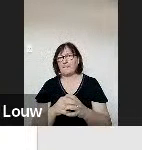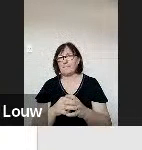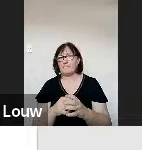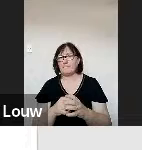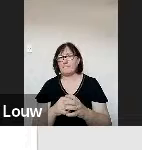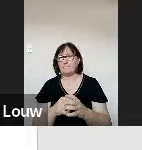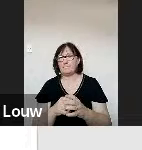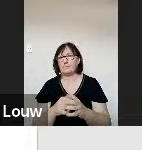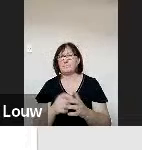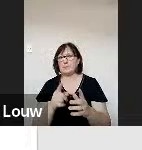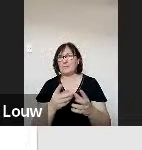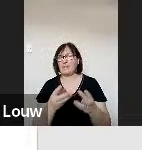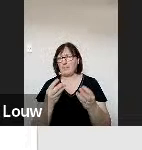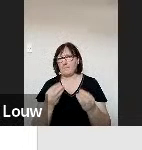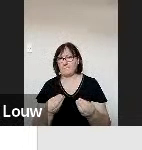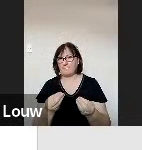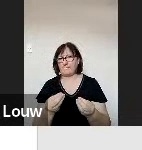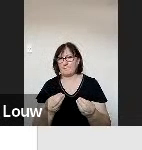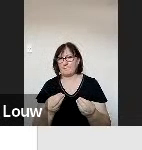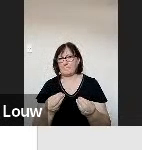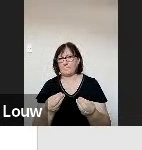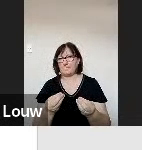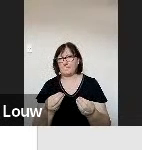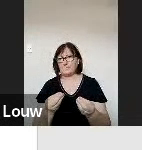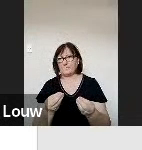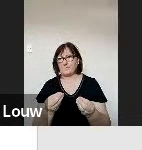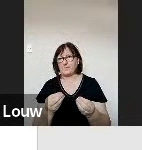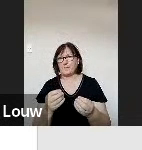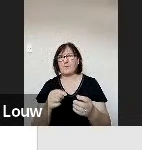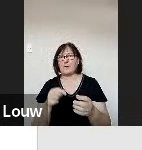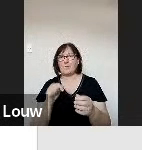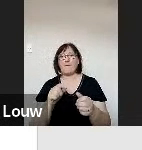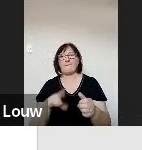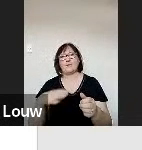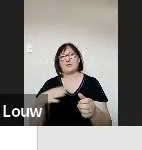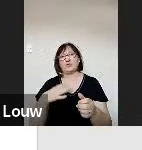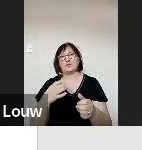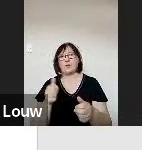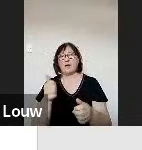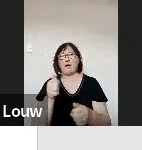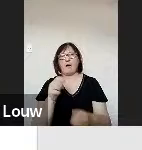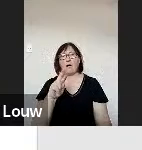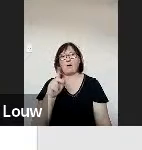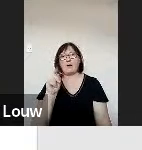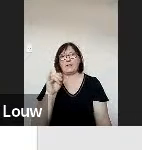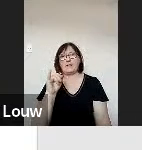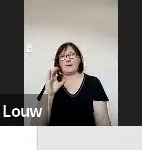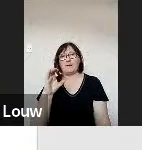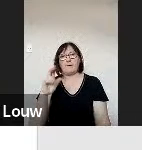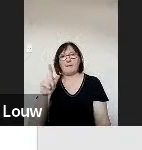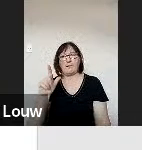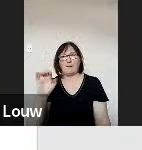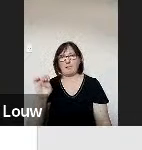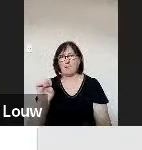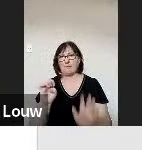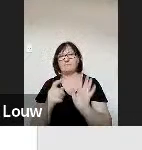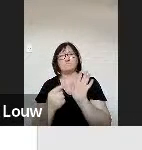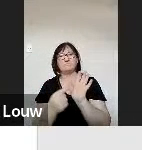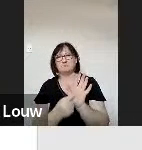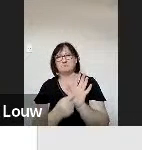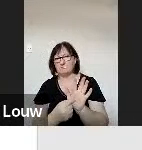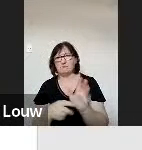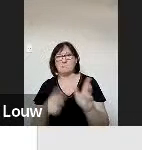complete or finished article. And an example here is an incomplete